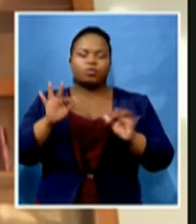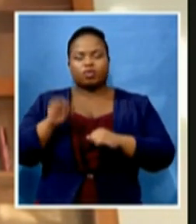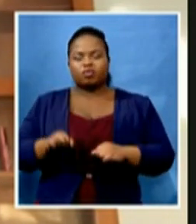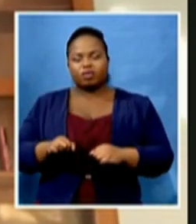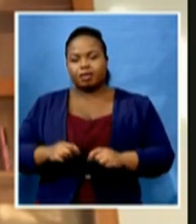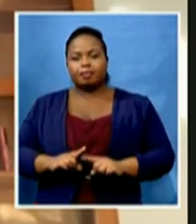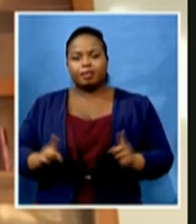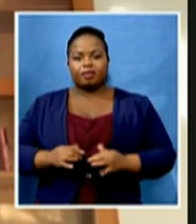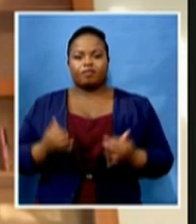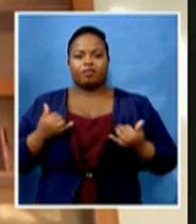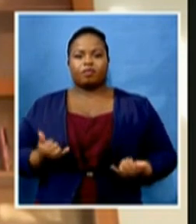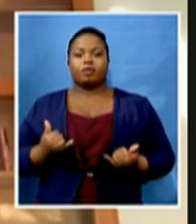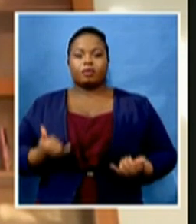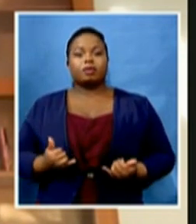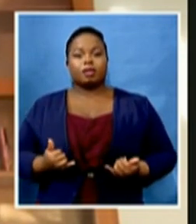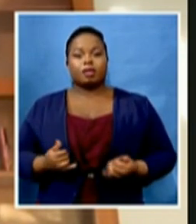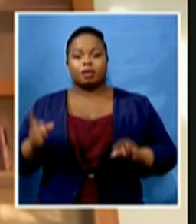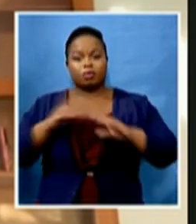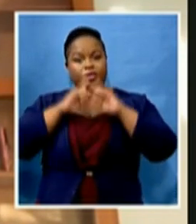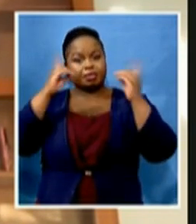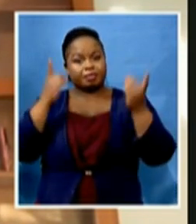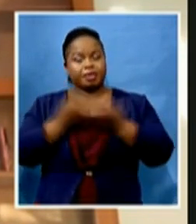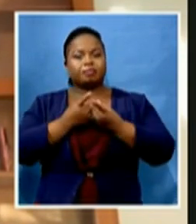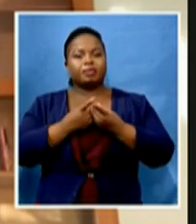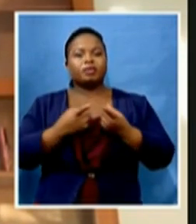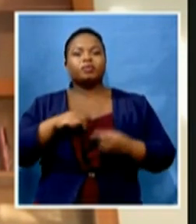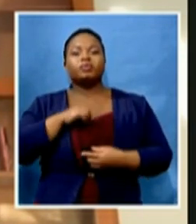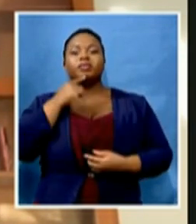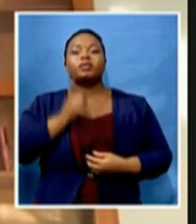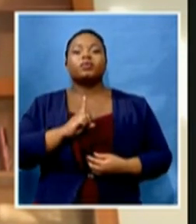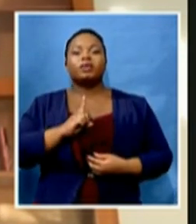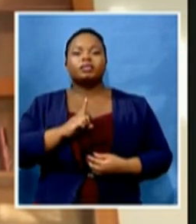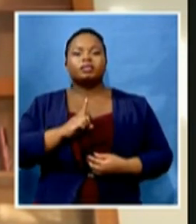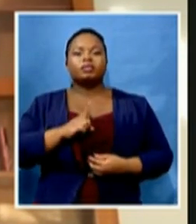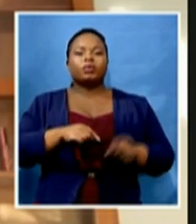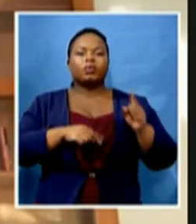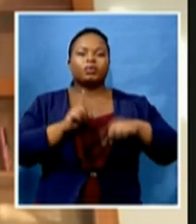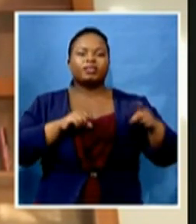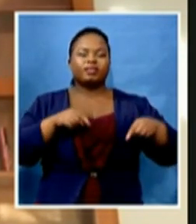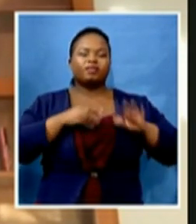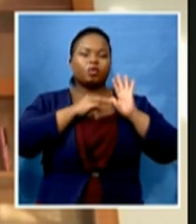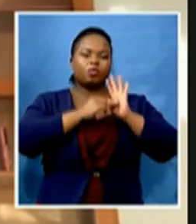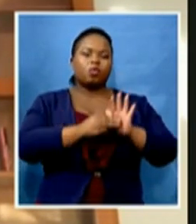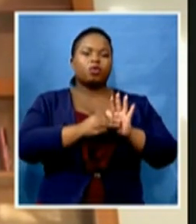that those models are going to go on there. This morning, we were actually